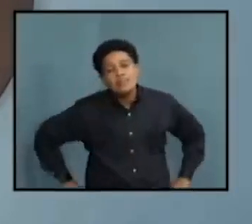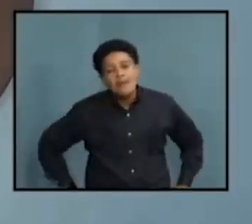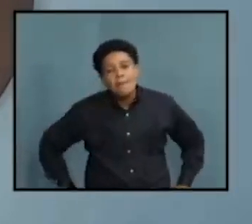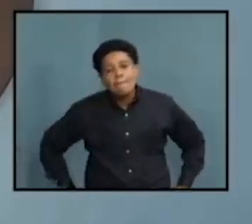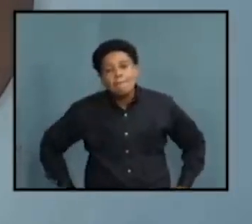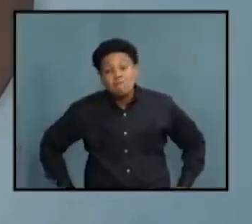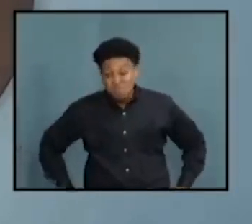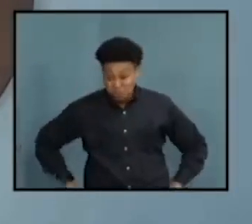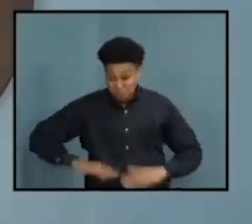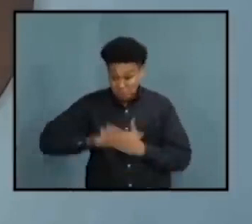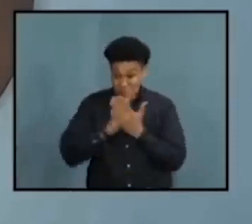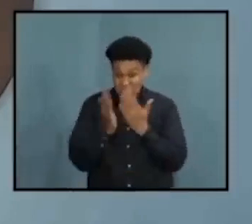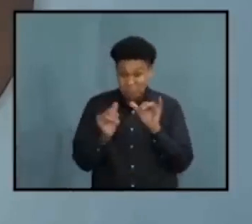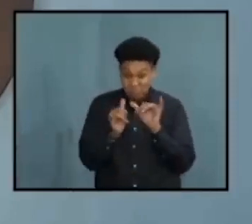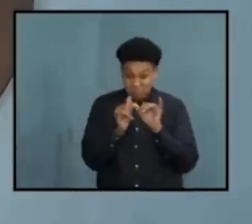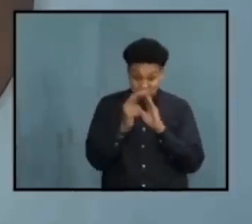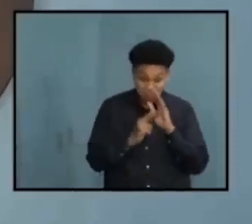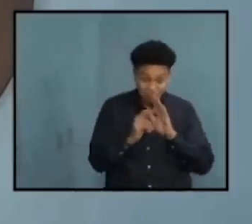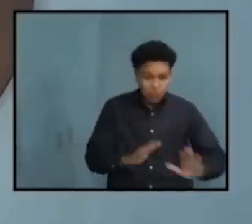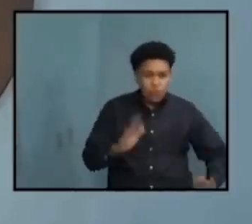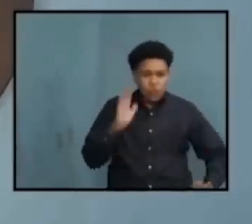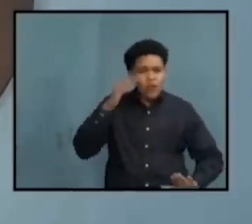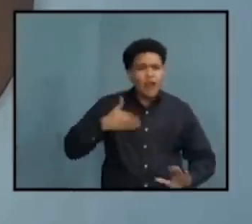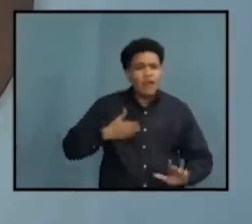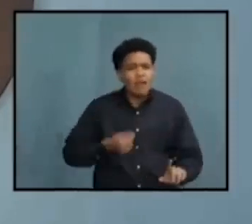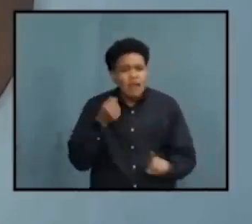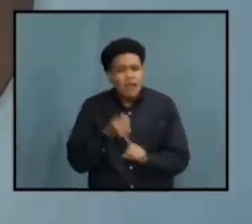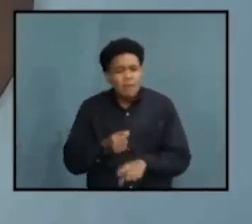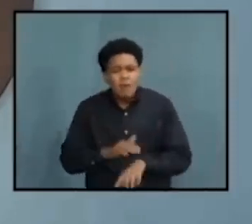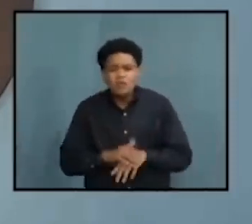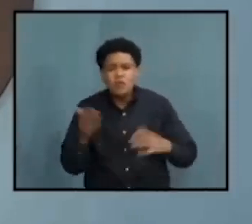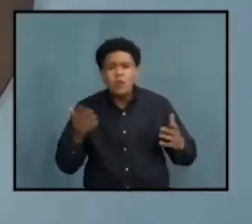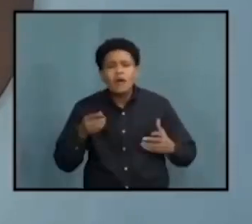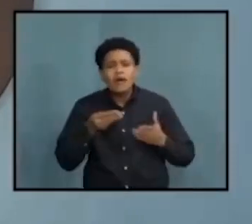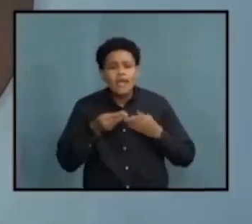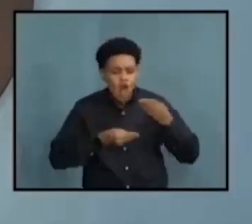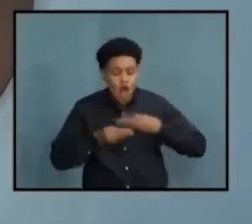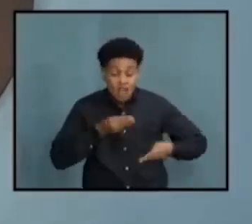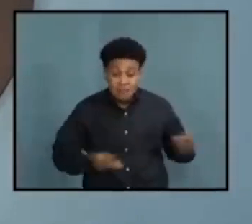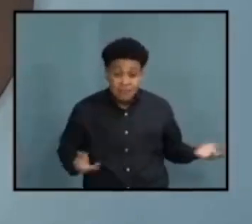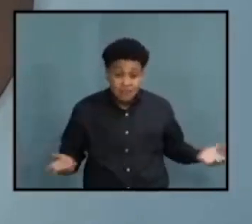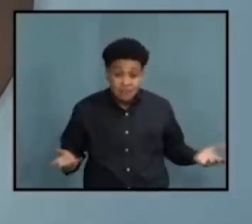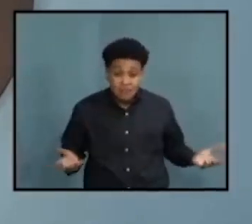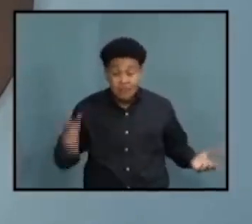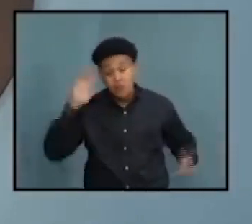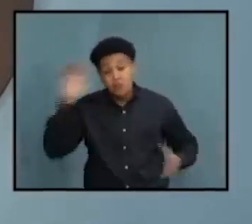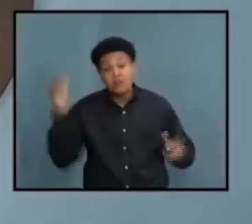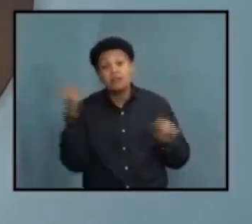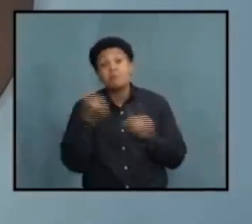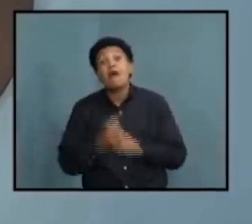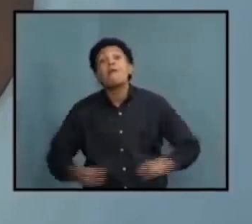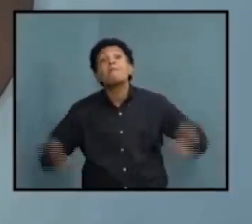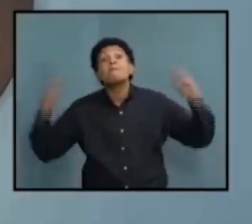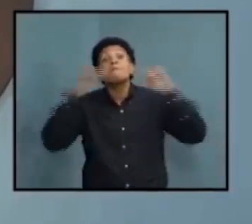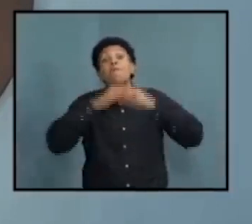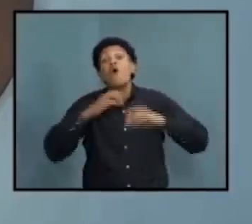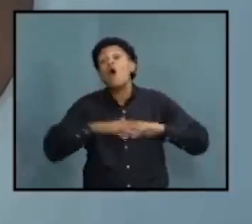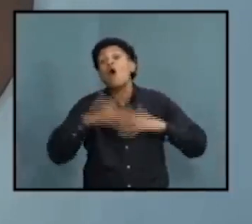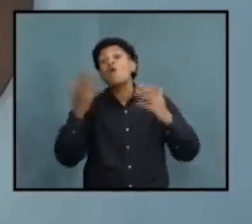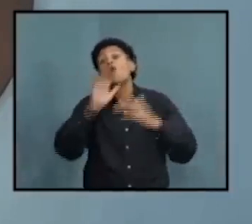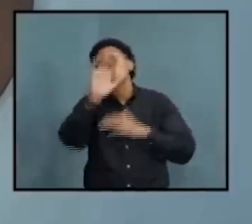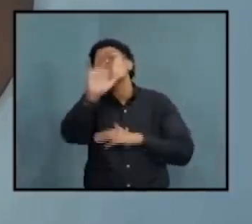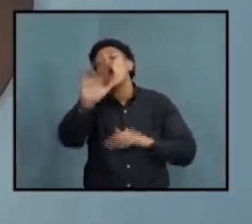These measures will have an impact on the economy. It will have even greater impact on